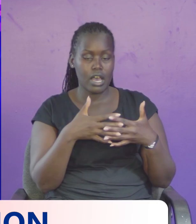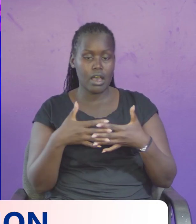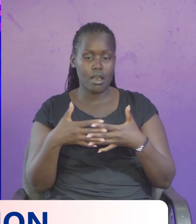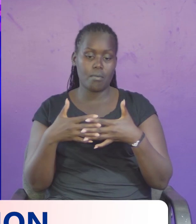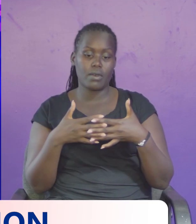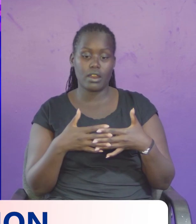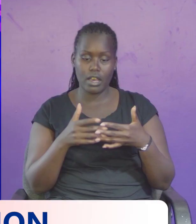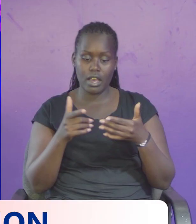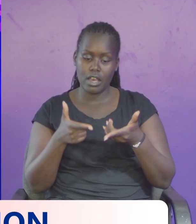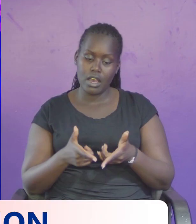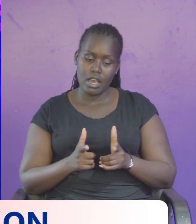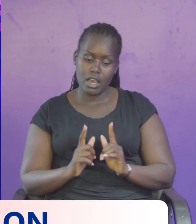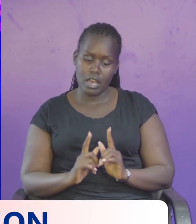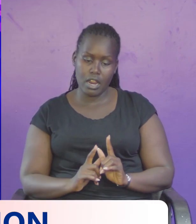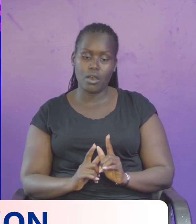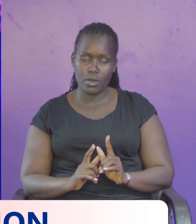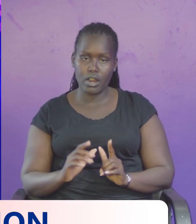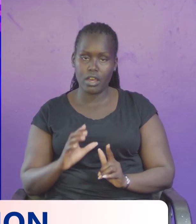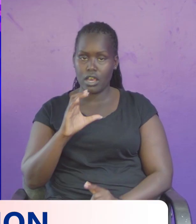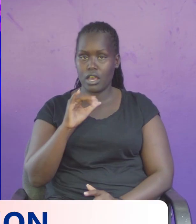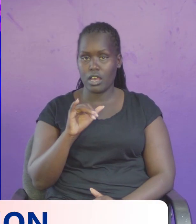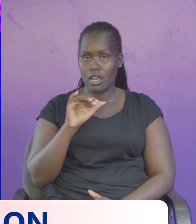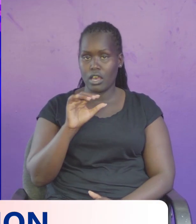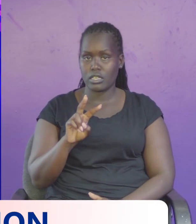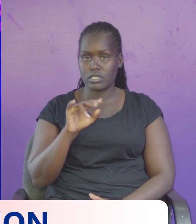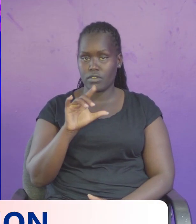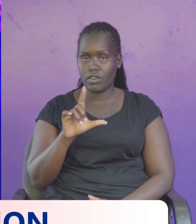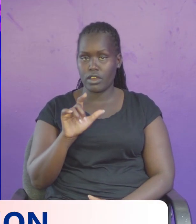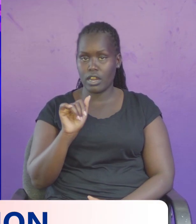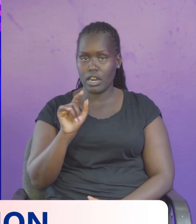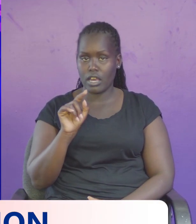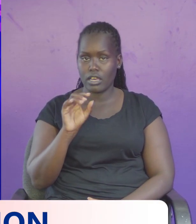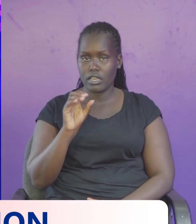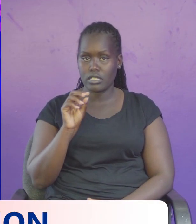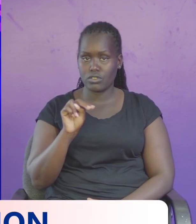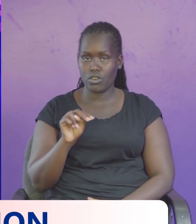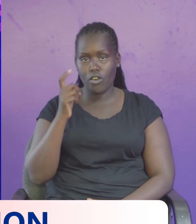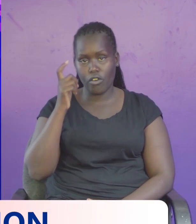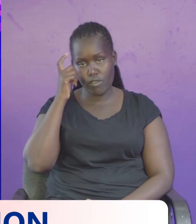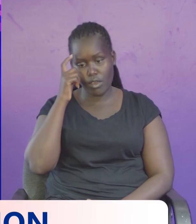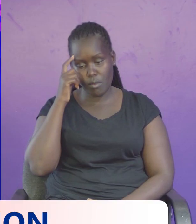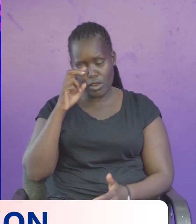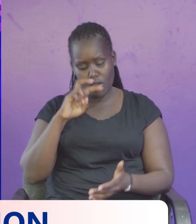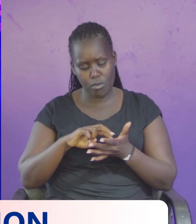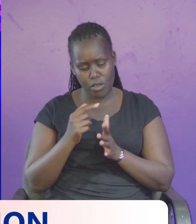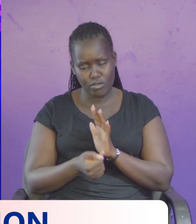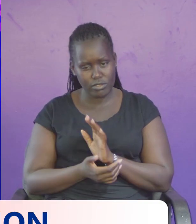Right. allowed civilization of the mind. Okay. Yes. What do you mean to